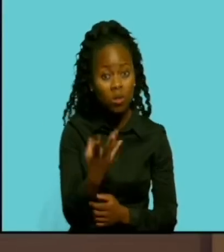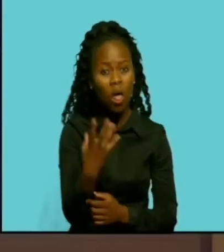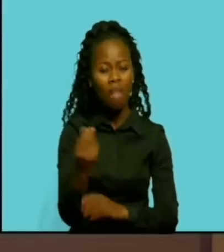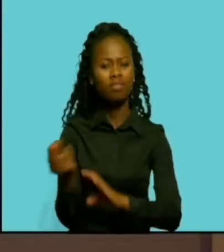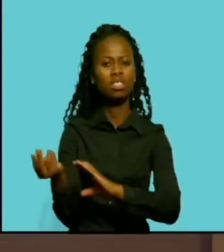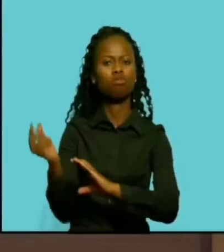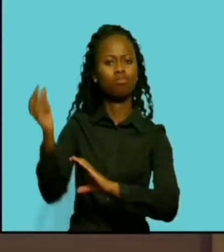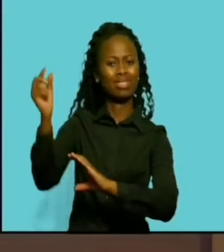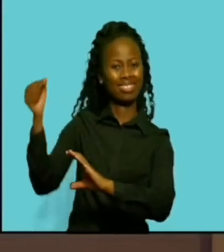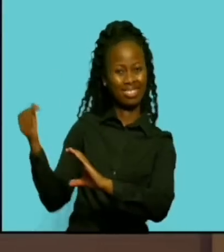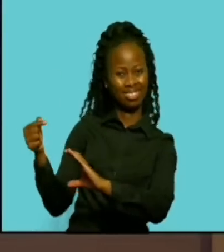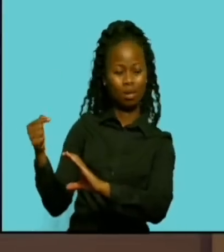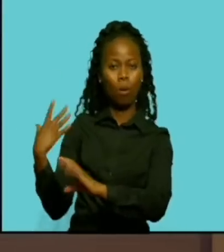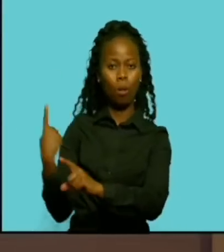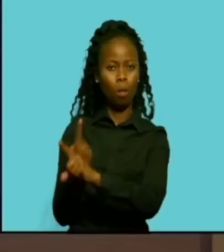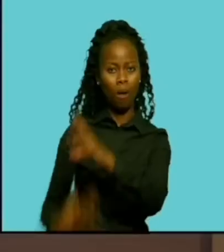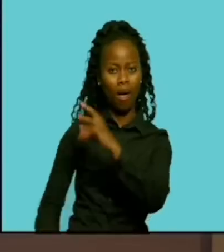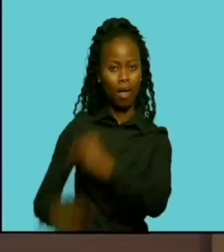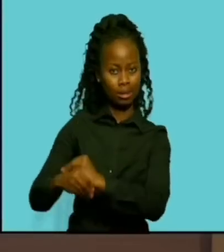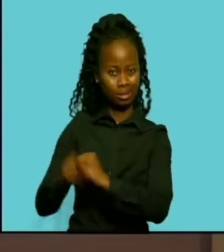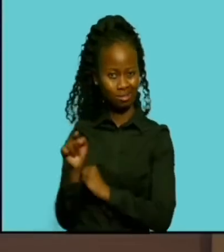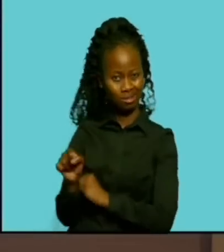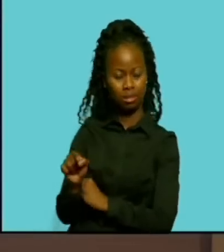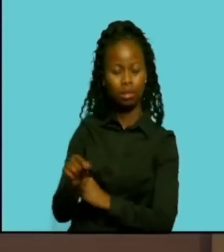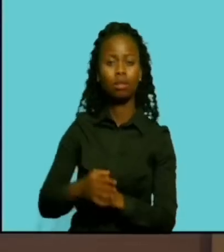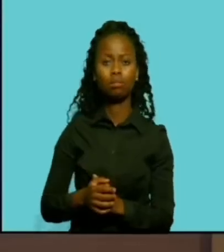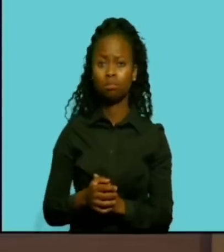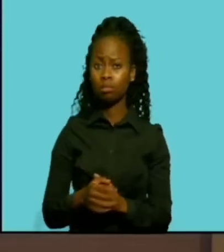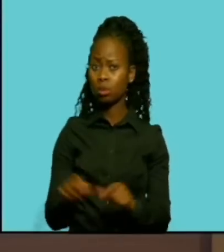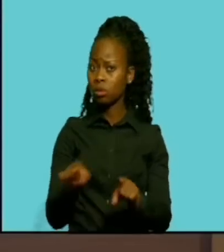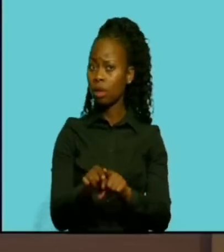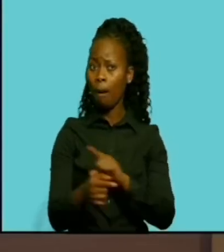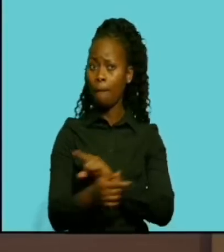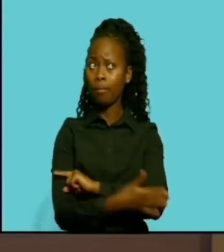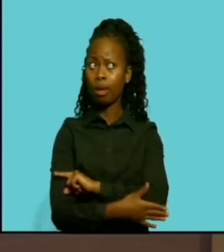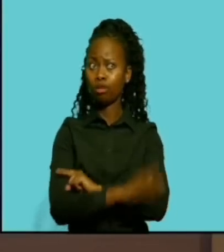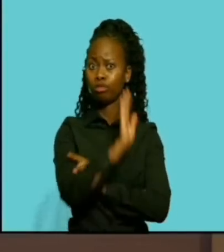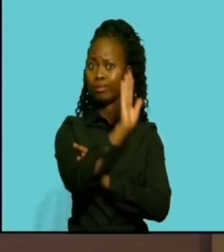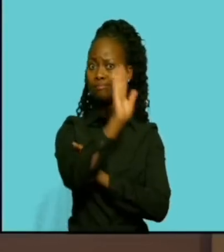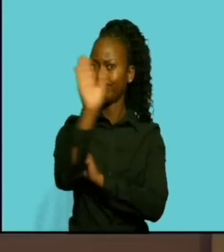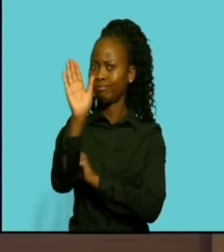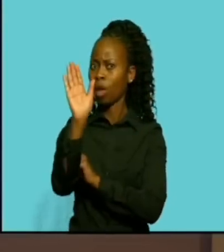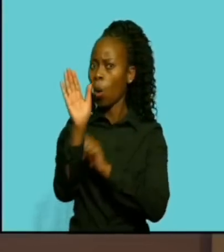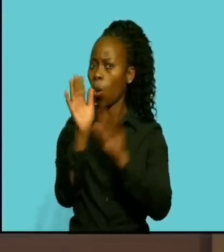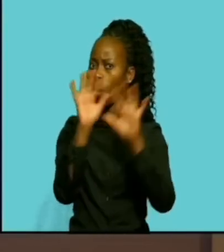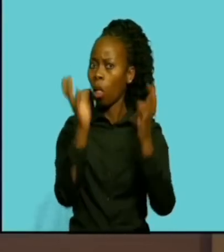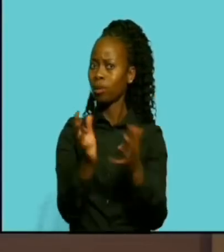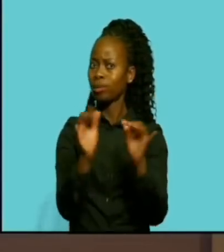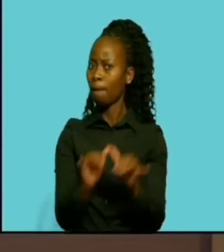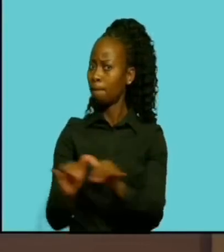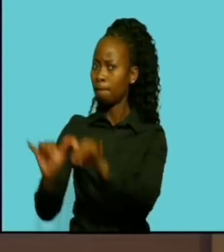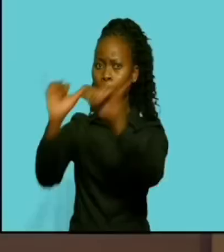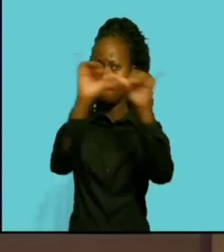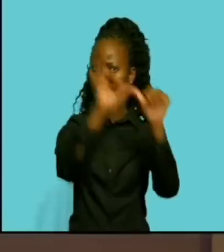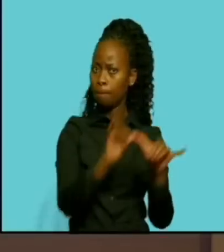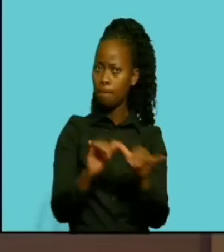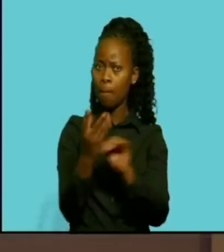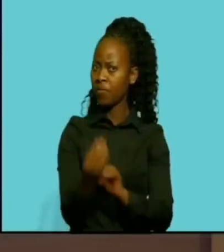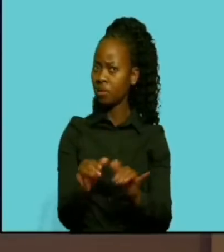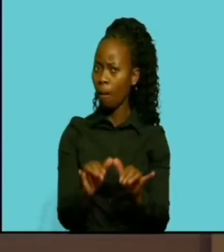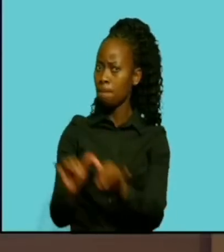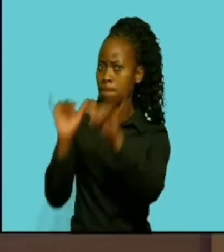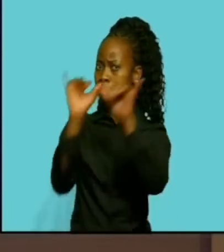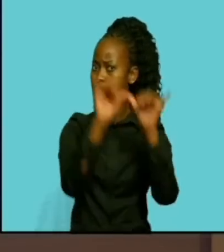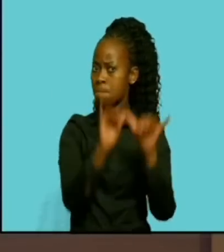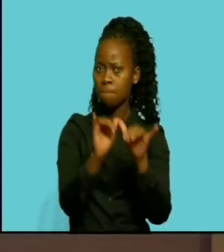we have seen being implemented elsewhere in the world. Now, the question that you